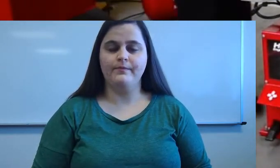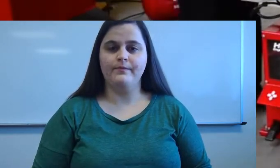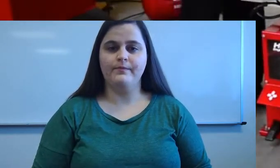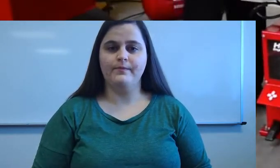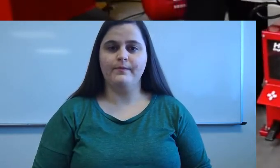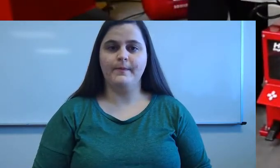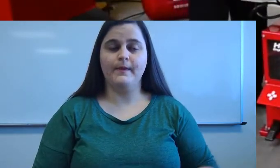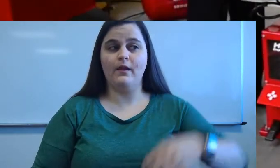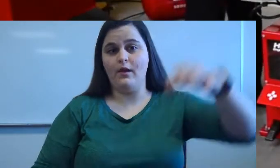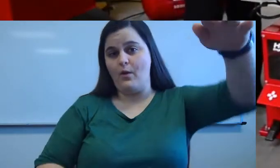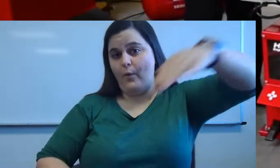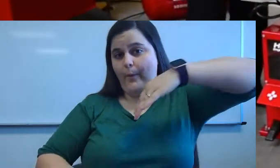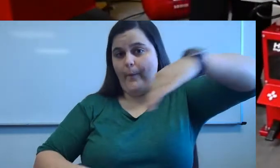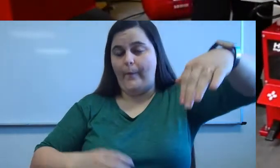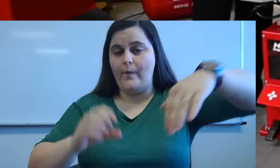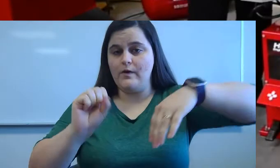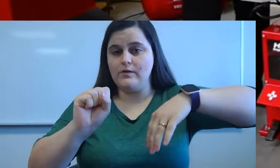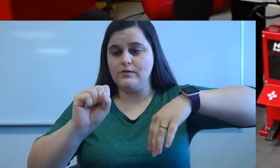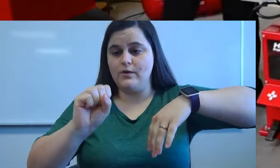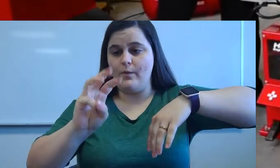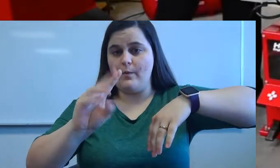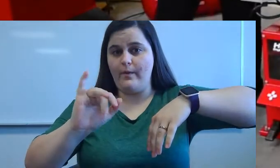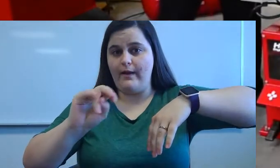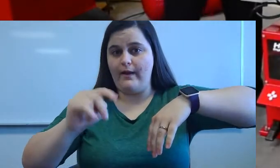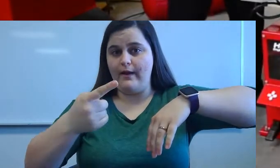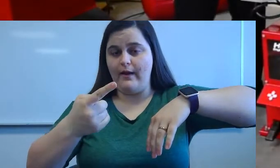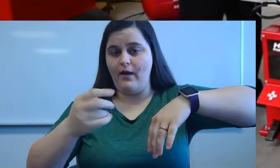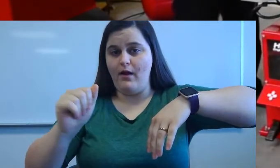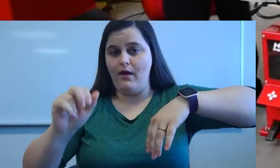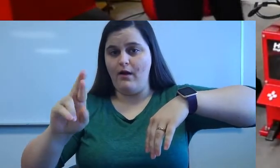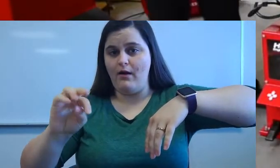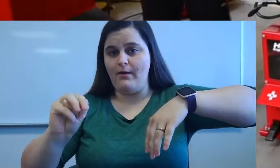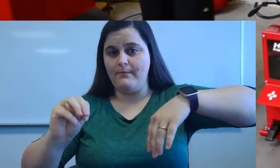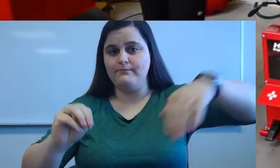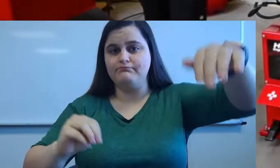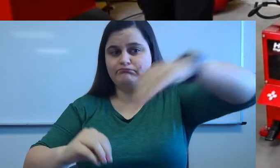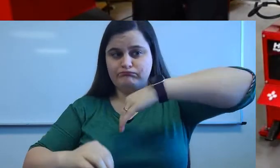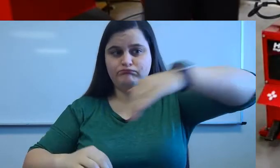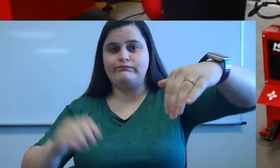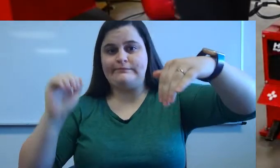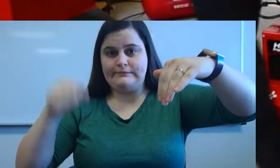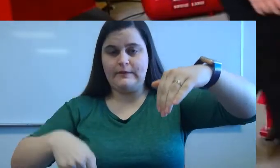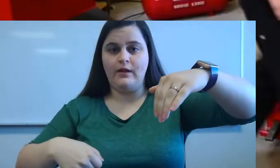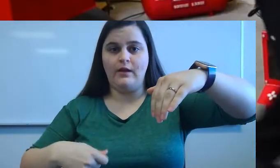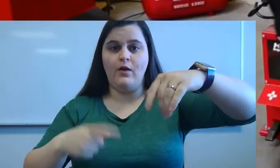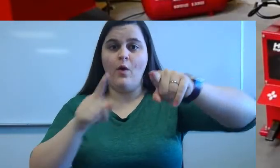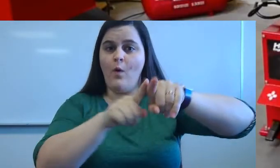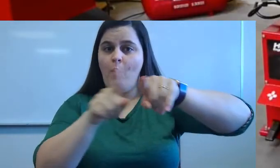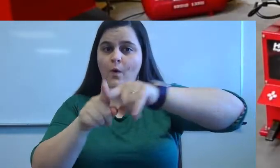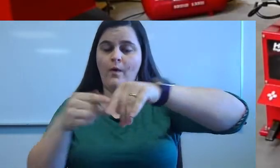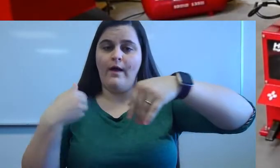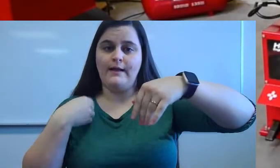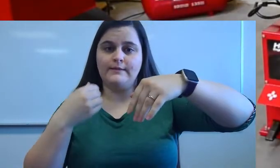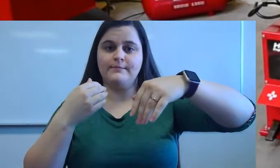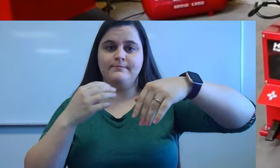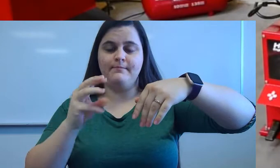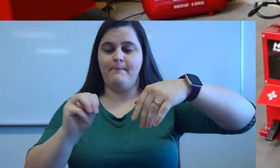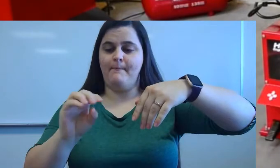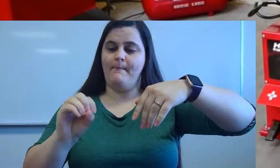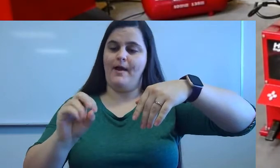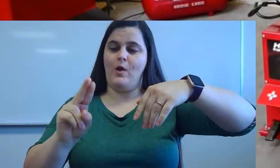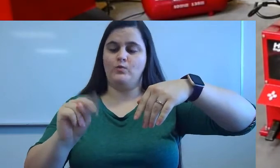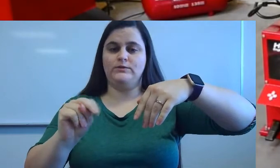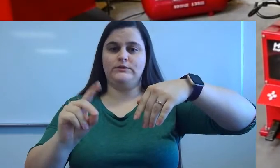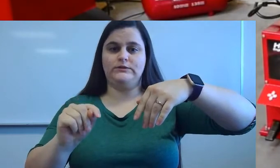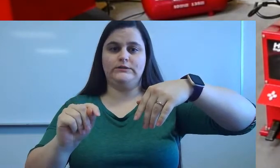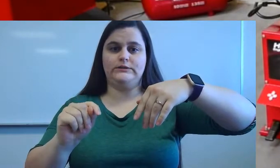We're going to take our swing arm. can go backwards or forwards depending on when we need to use it. It also takes the mount head and